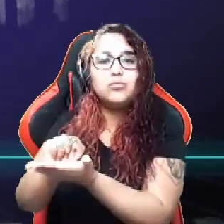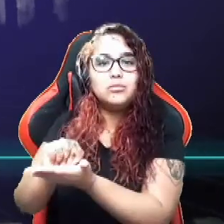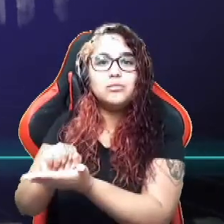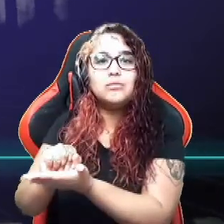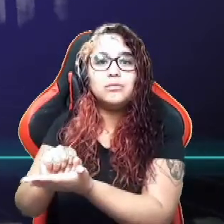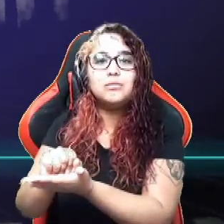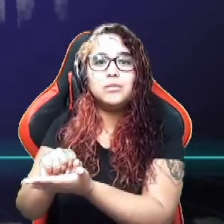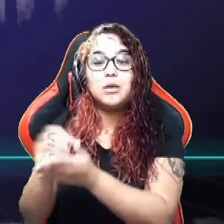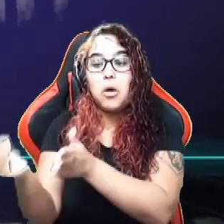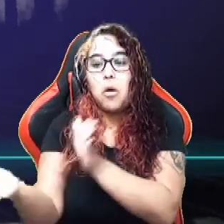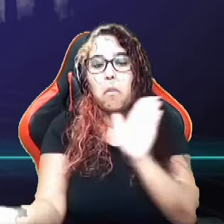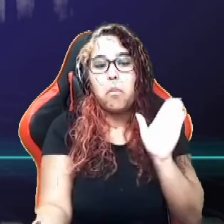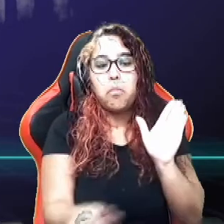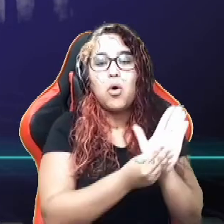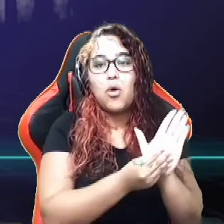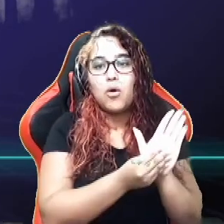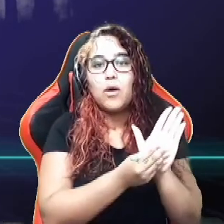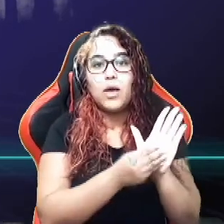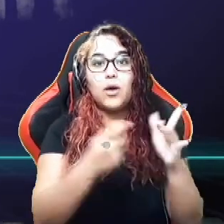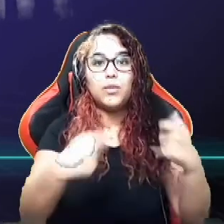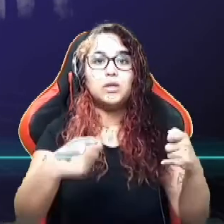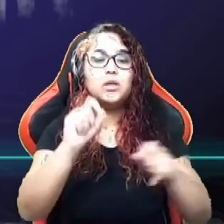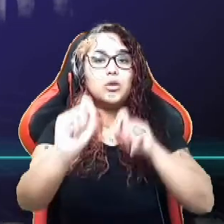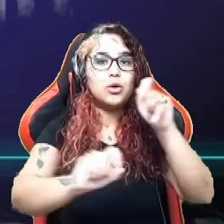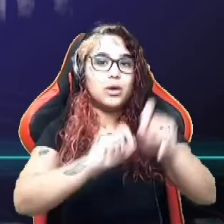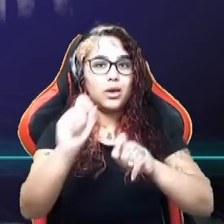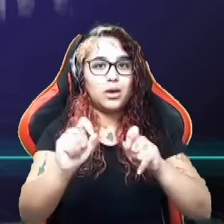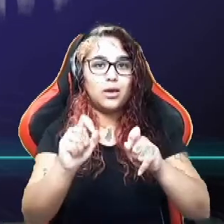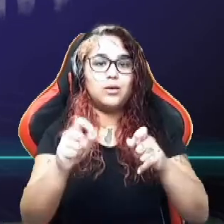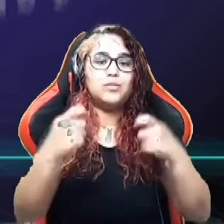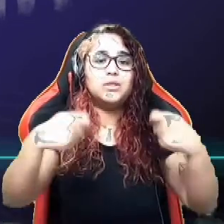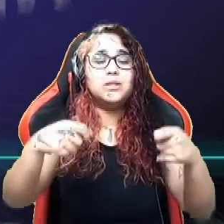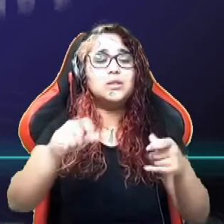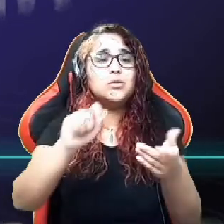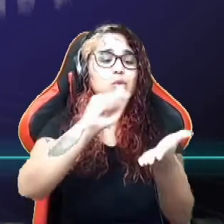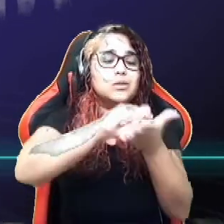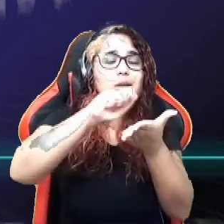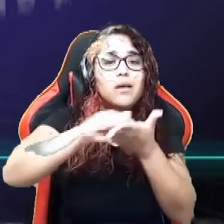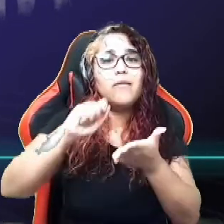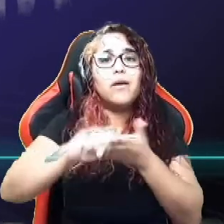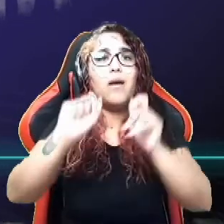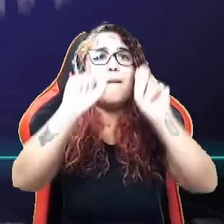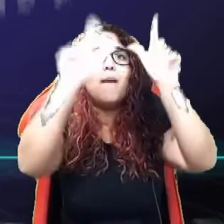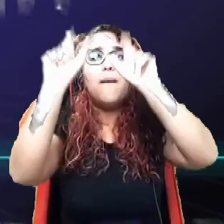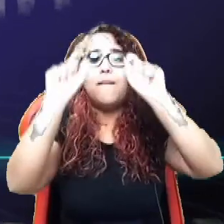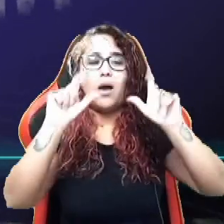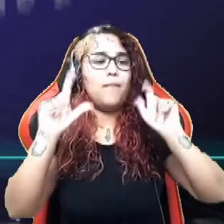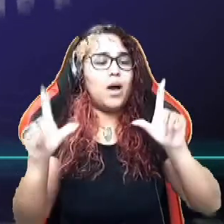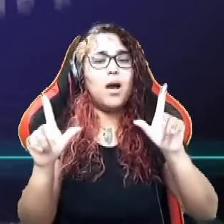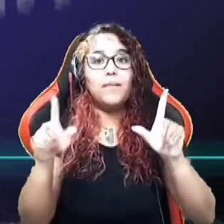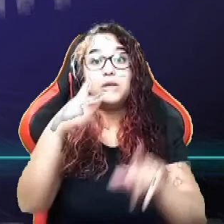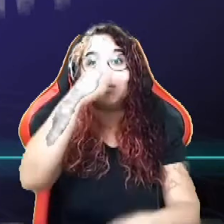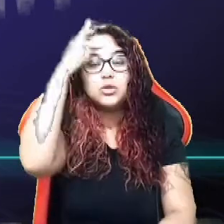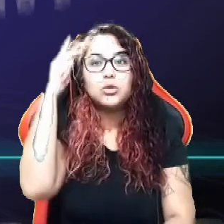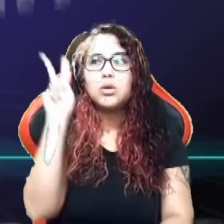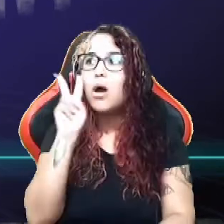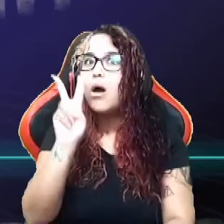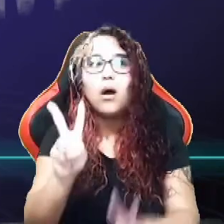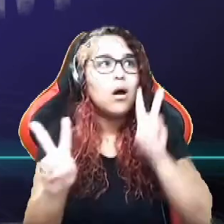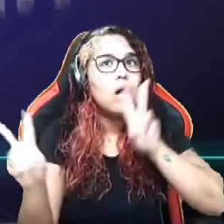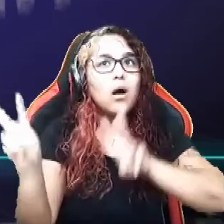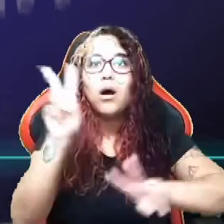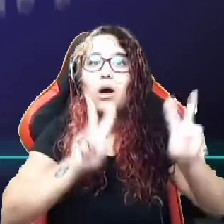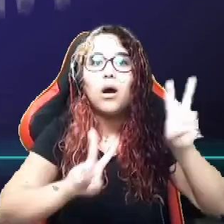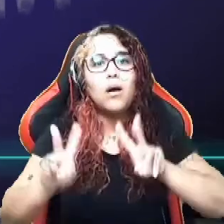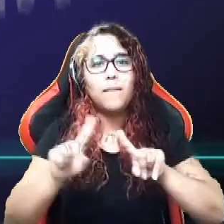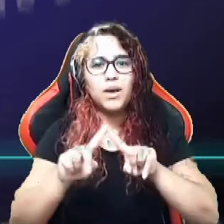For example, if I get something and I just share it on TikTok, I have to write something on the screen. I have to